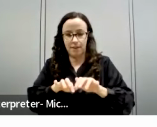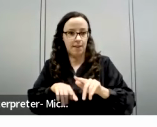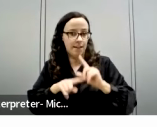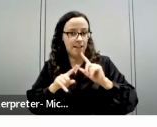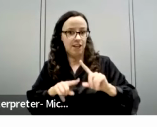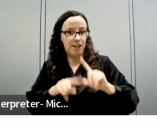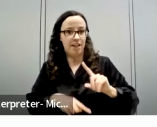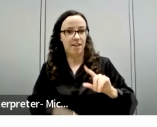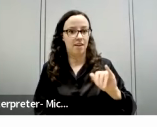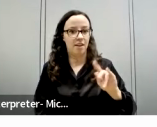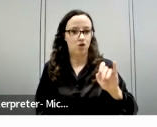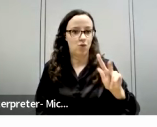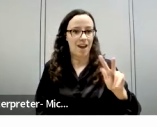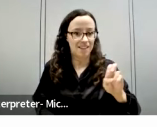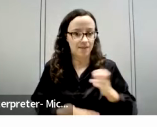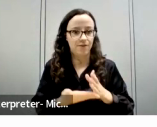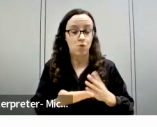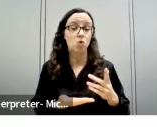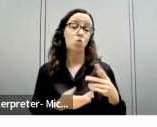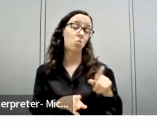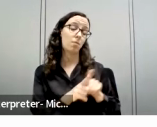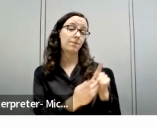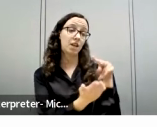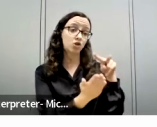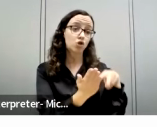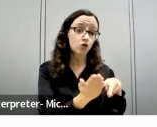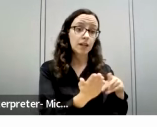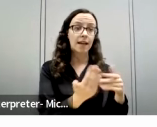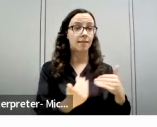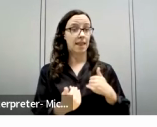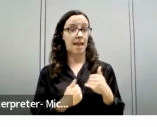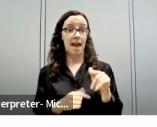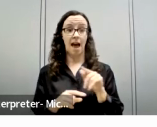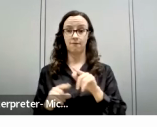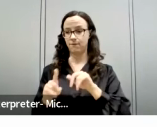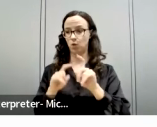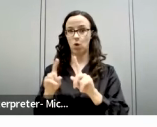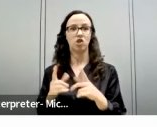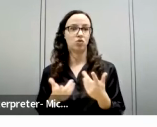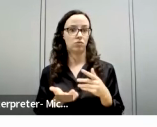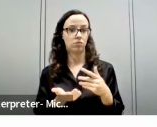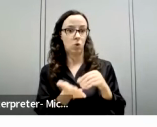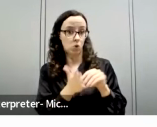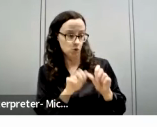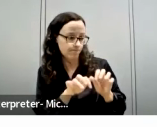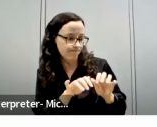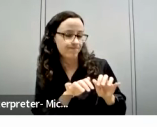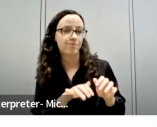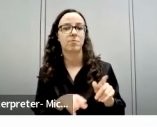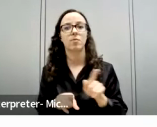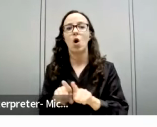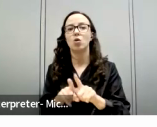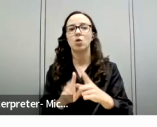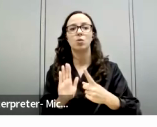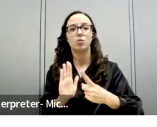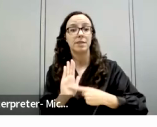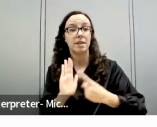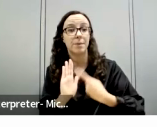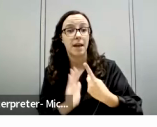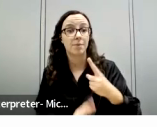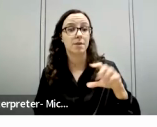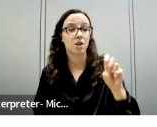they're reading, there are some questions that they can answer within the textbook if it's an online textbook. And there's also sometimes simulations that are included. And